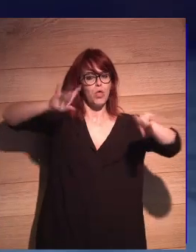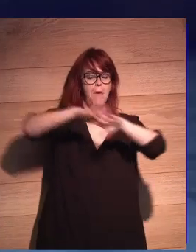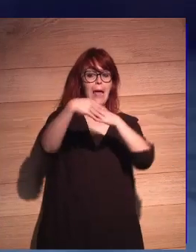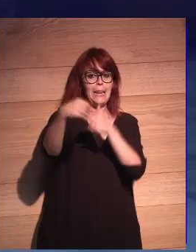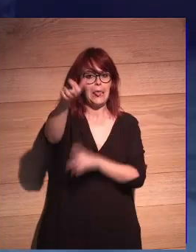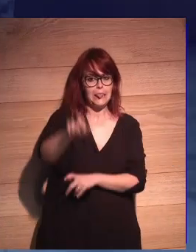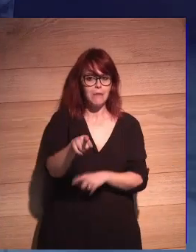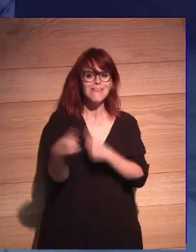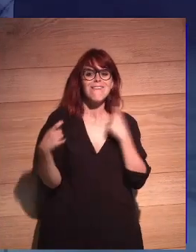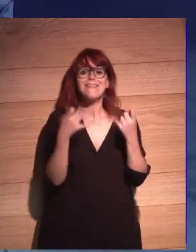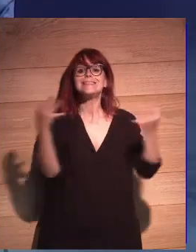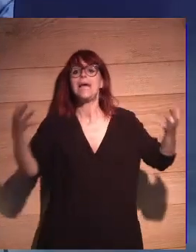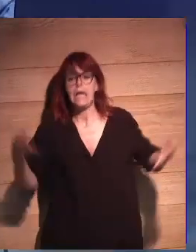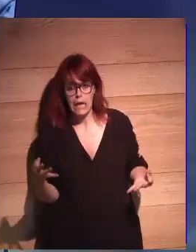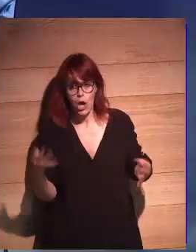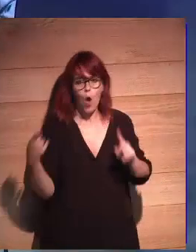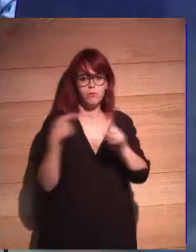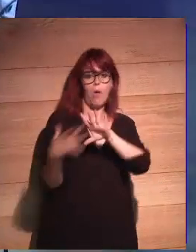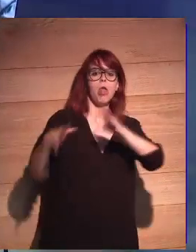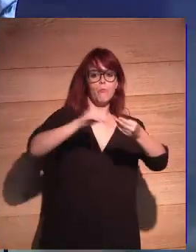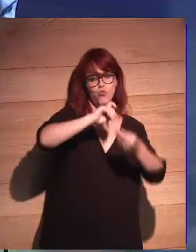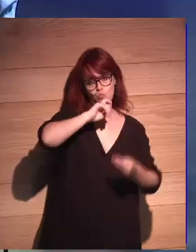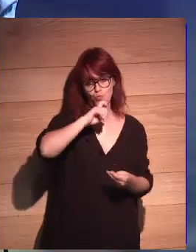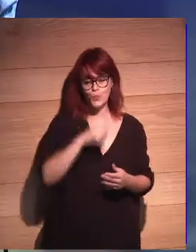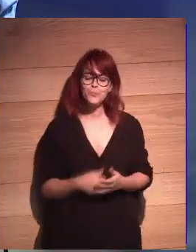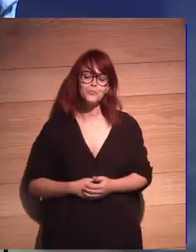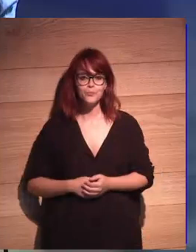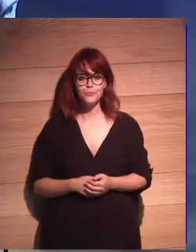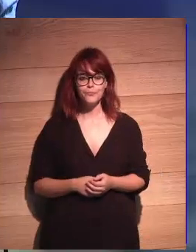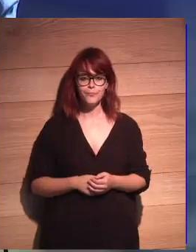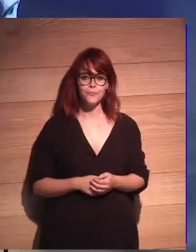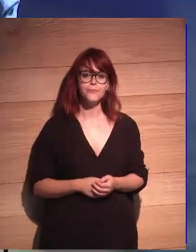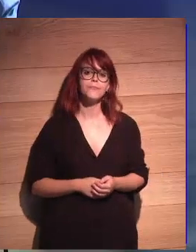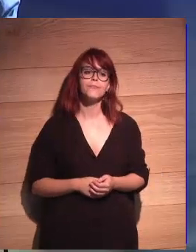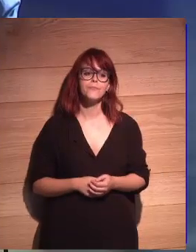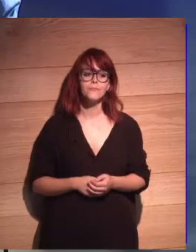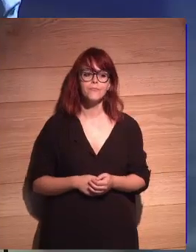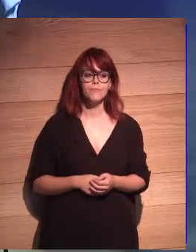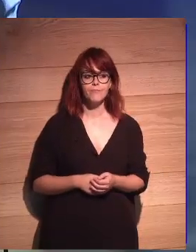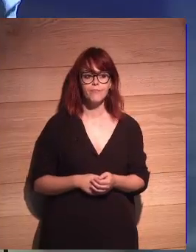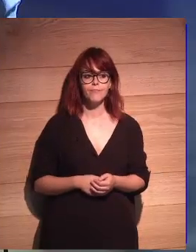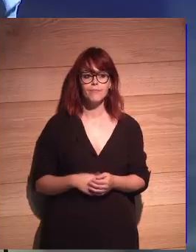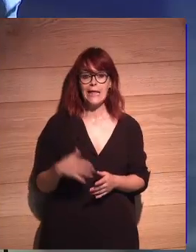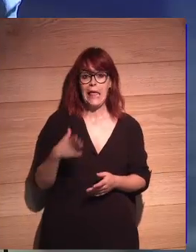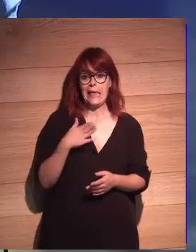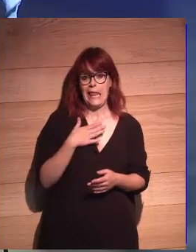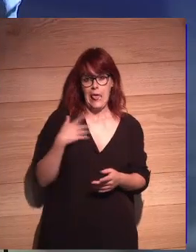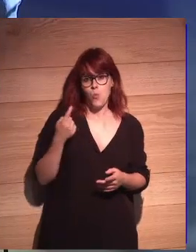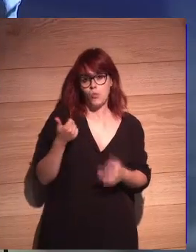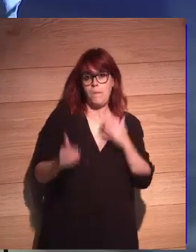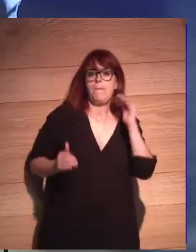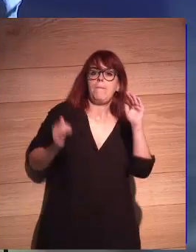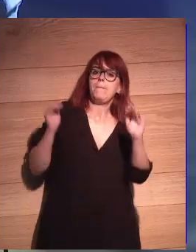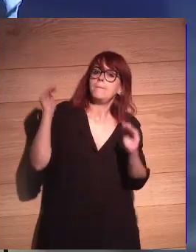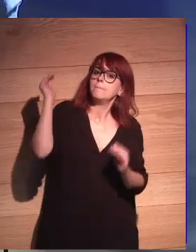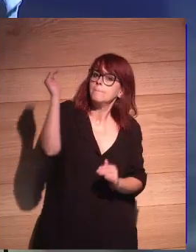so customer education, that's it, to make them know what they want and to know what they need. I'd like to go